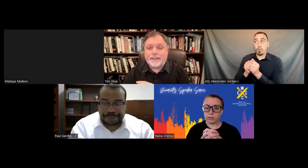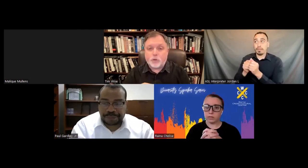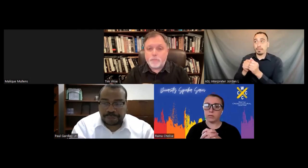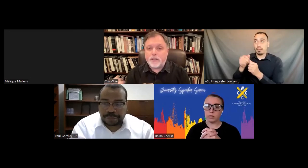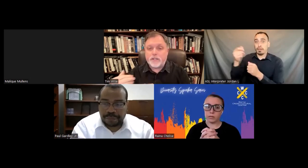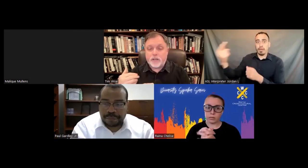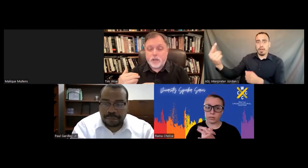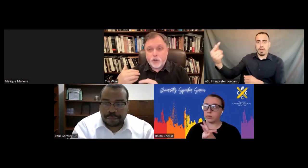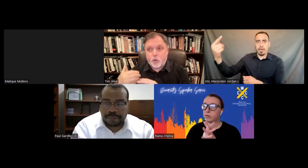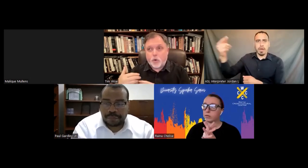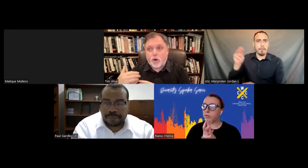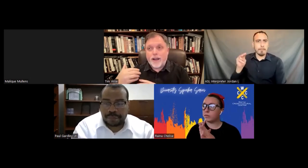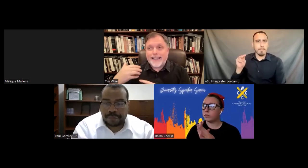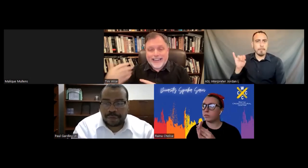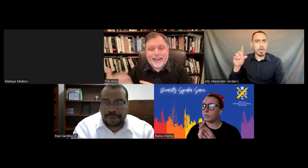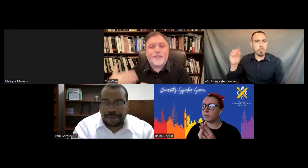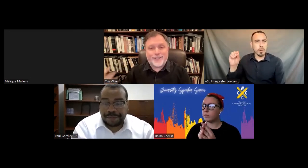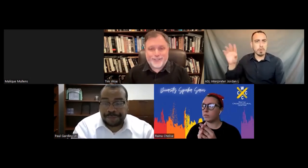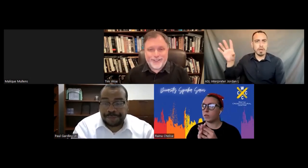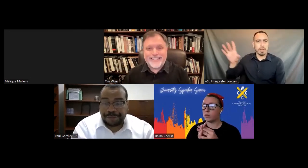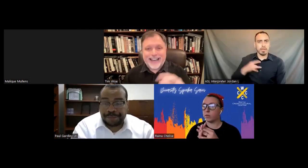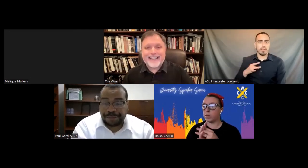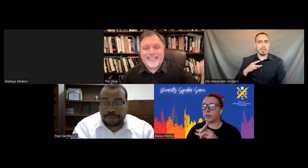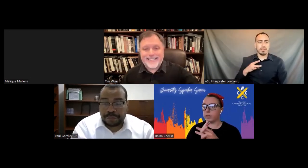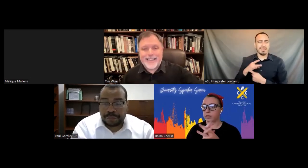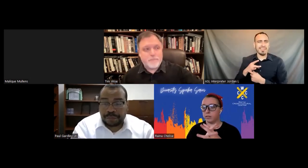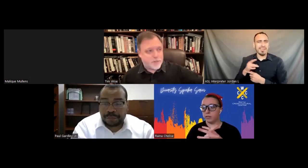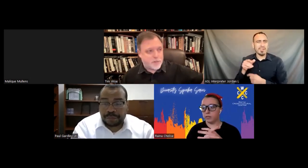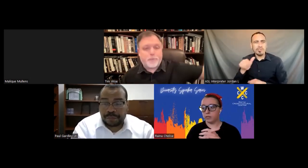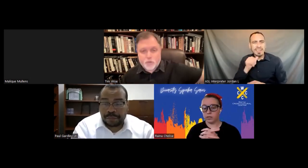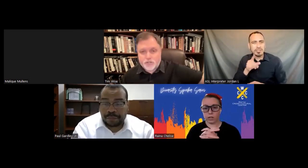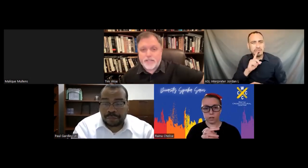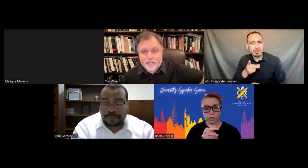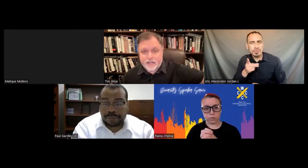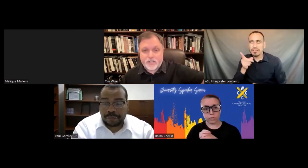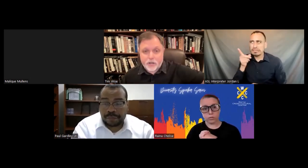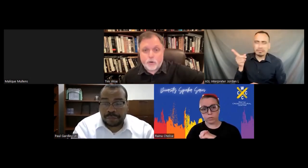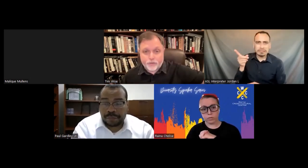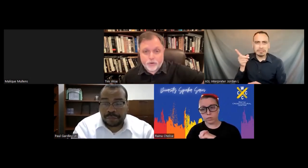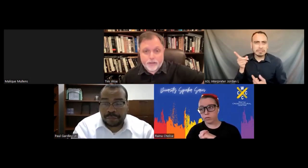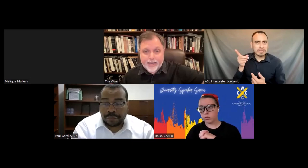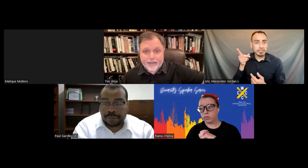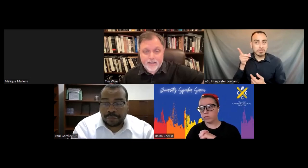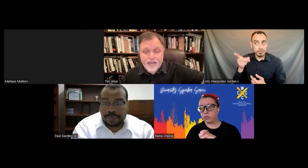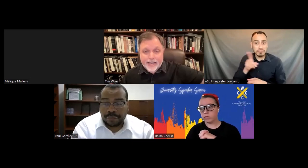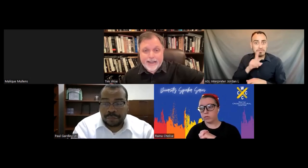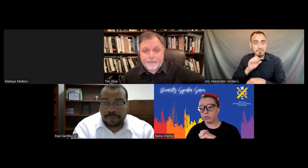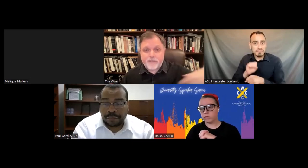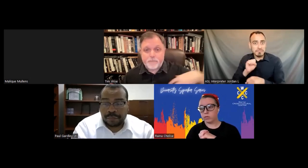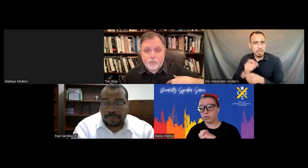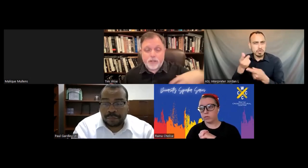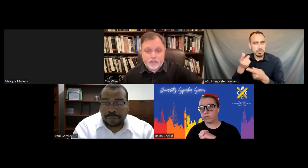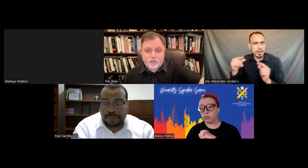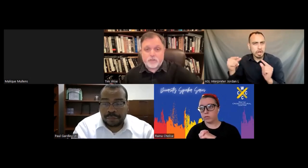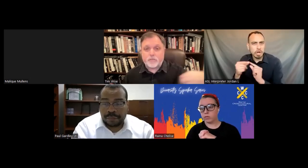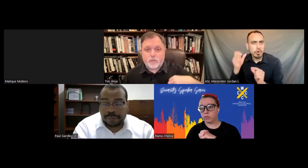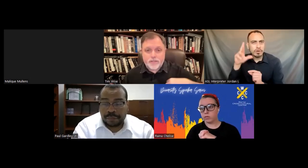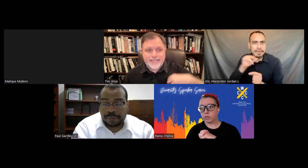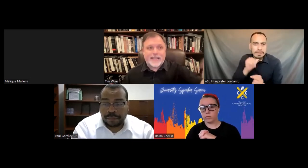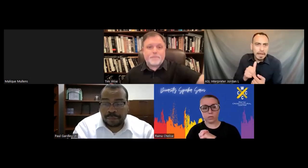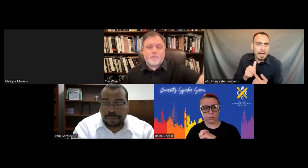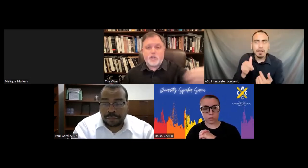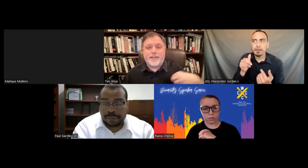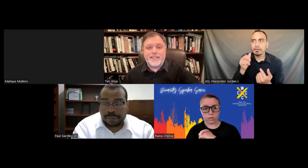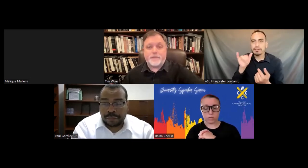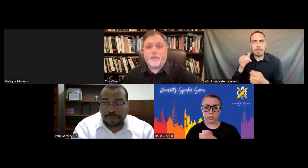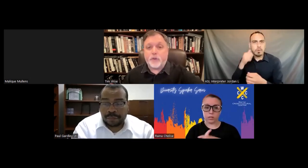different level because your character is not the same as the person that does the overt act. And I have to be willing to